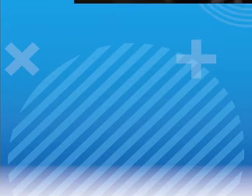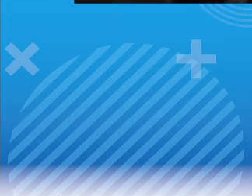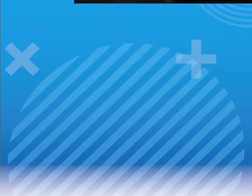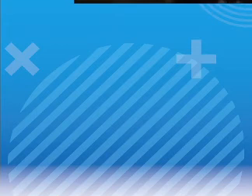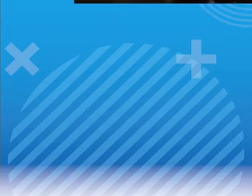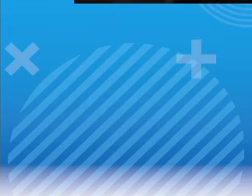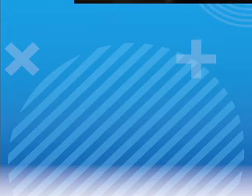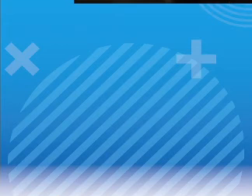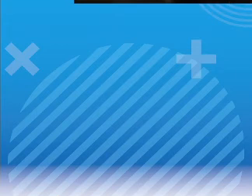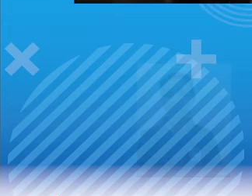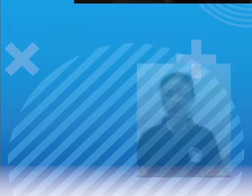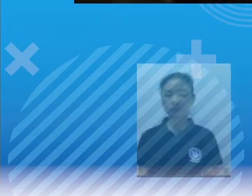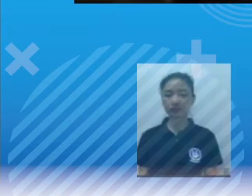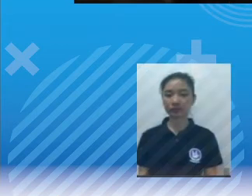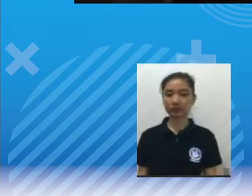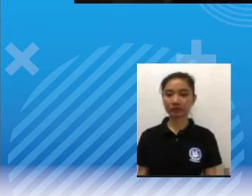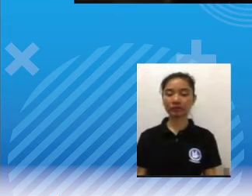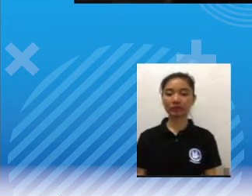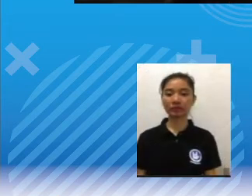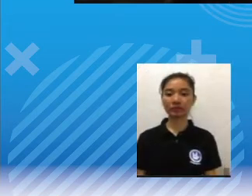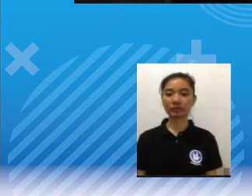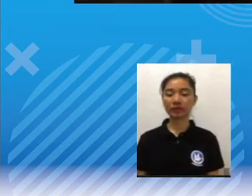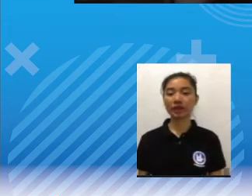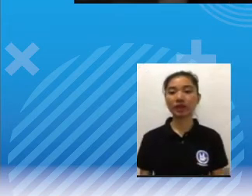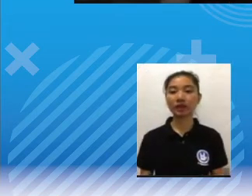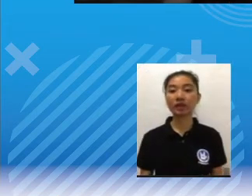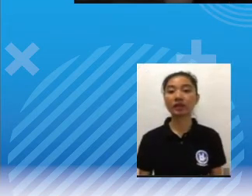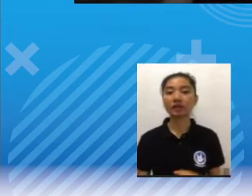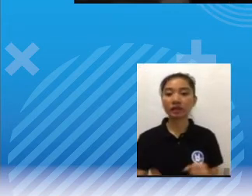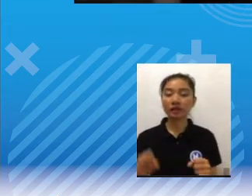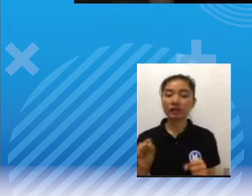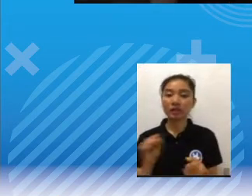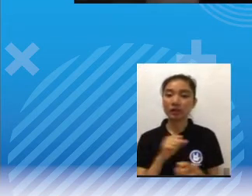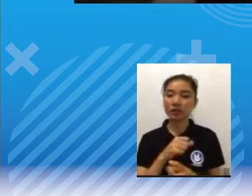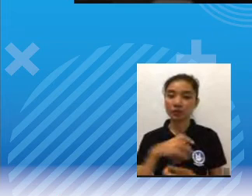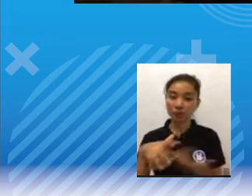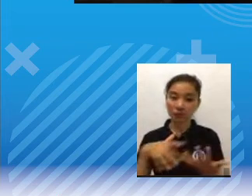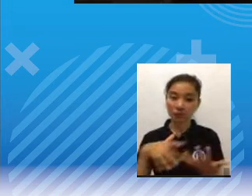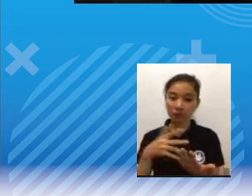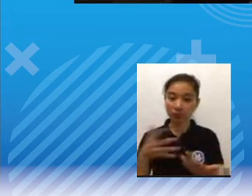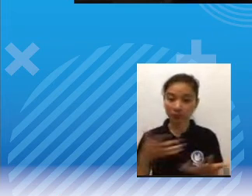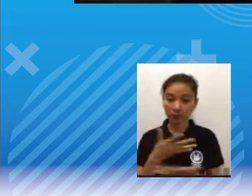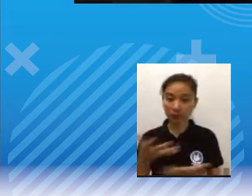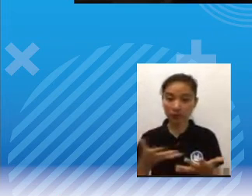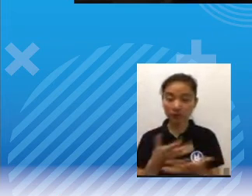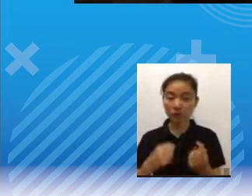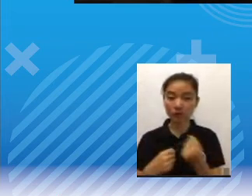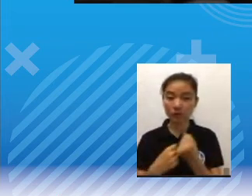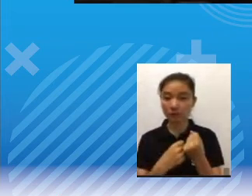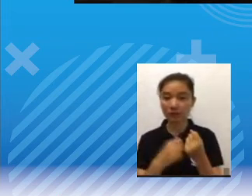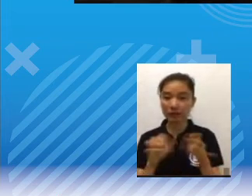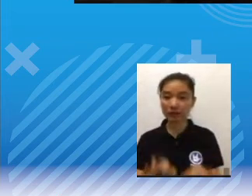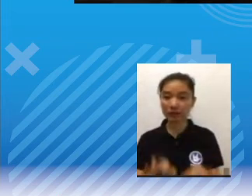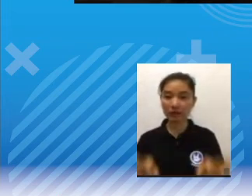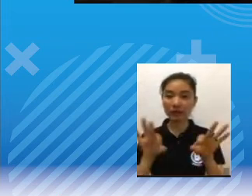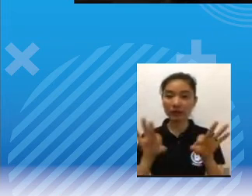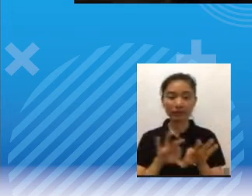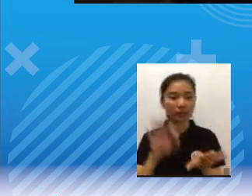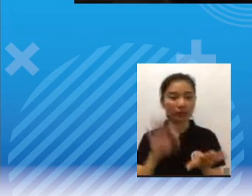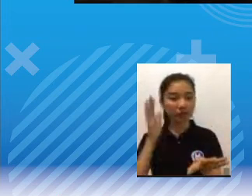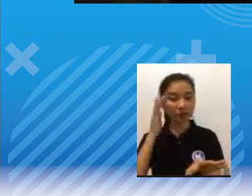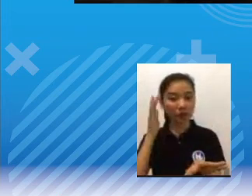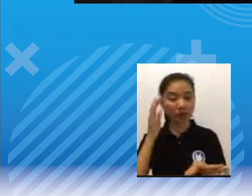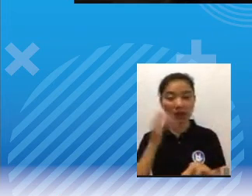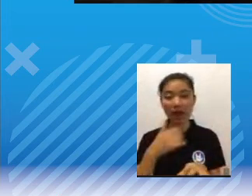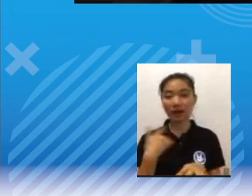so important during this time. Knowing that you have other people who will unconditionally accept